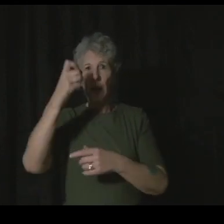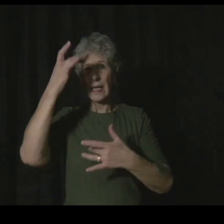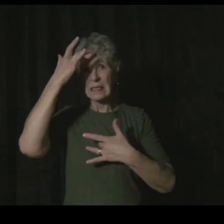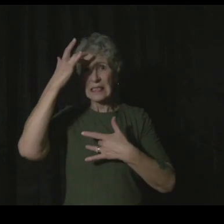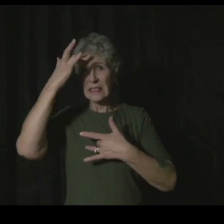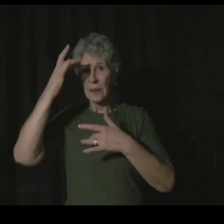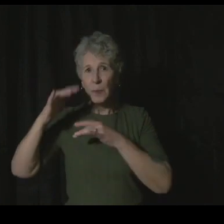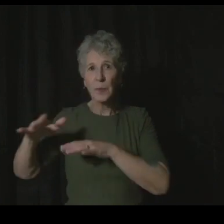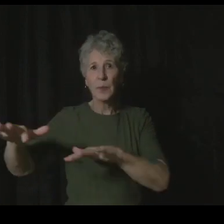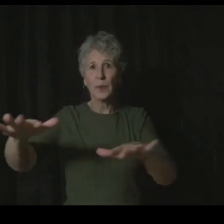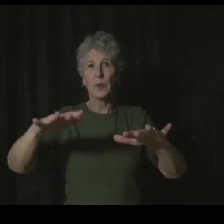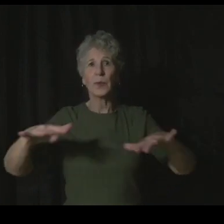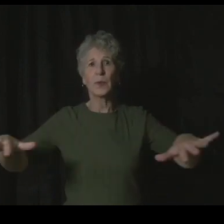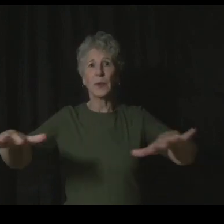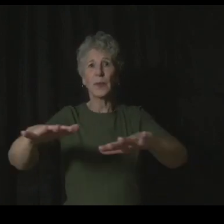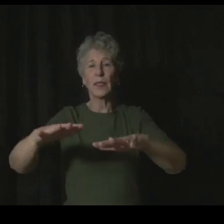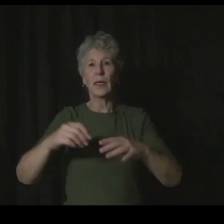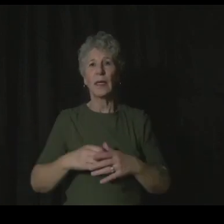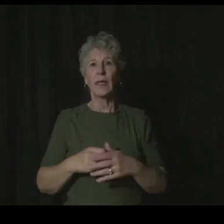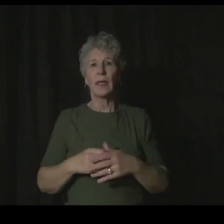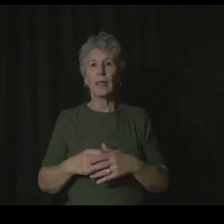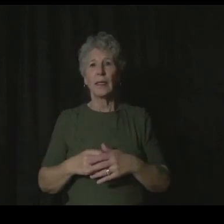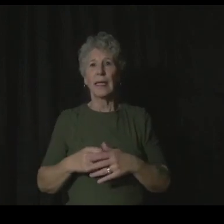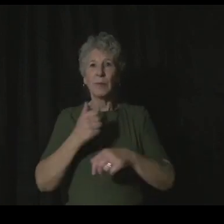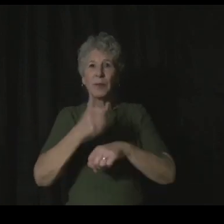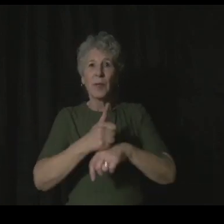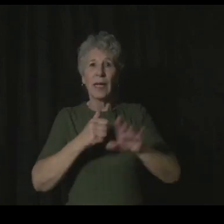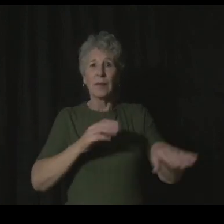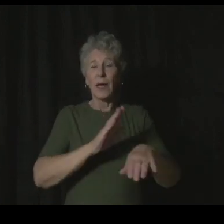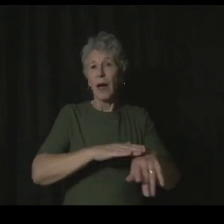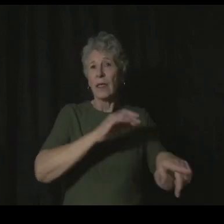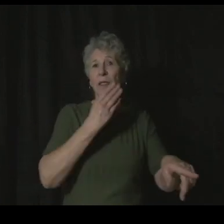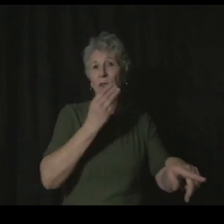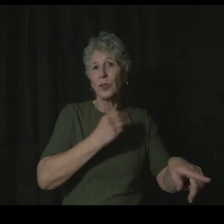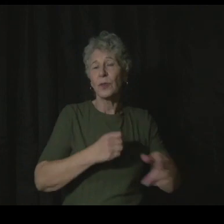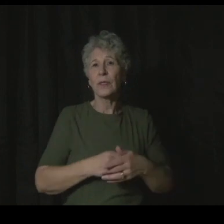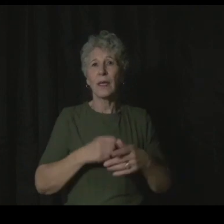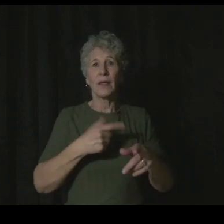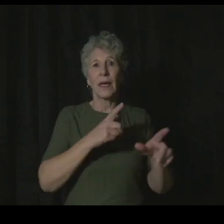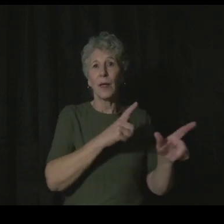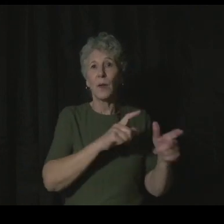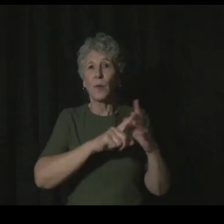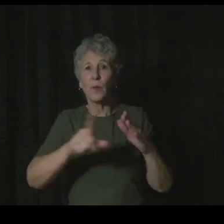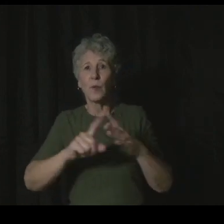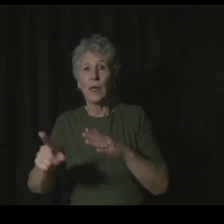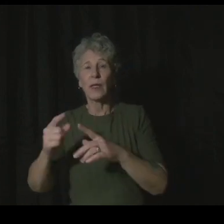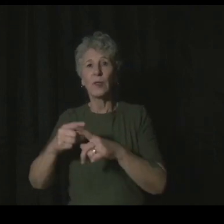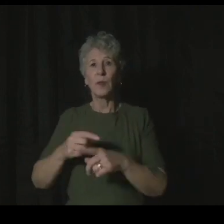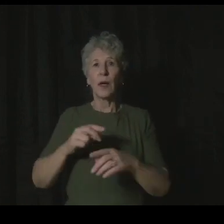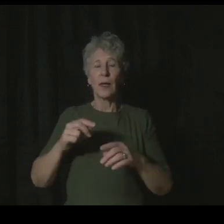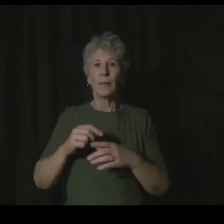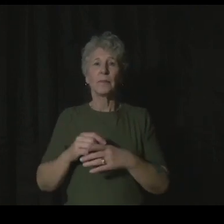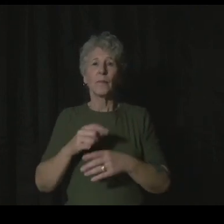occurred in the 14th century, it was blamed on the Jews. Consequently, they fled to Russia, into Germany.